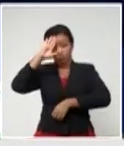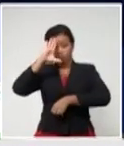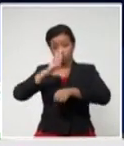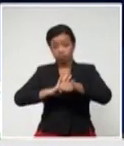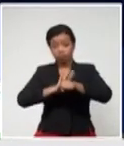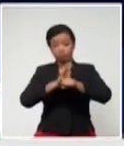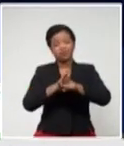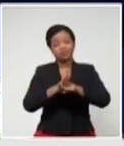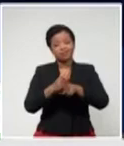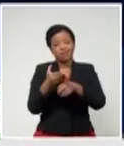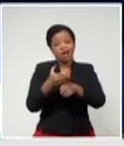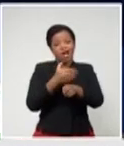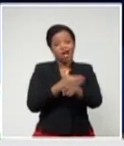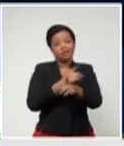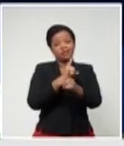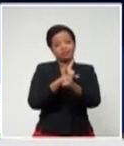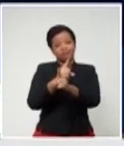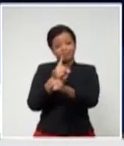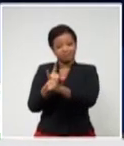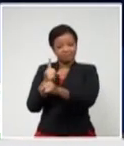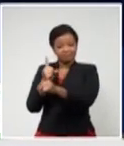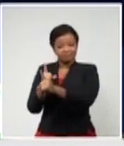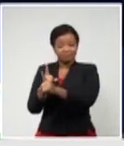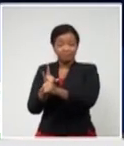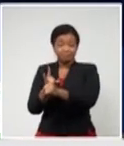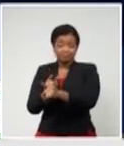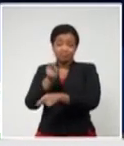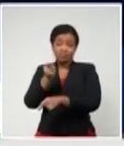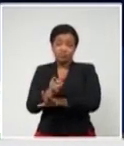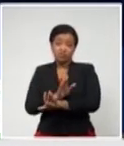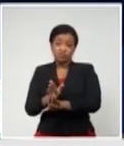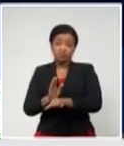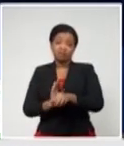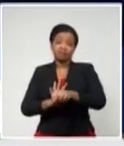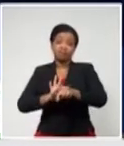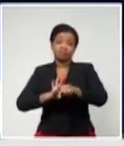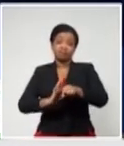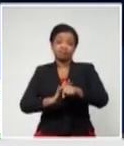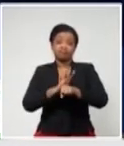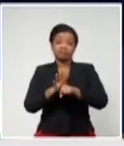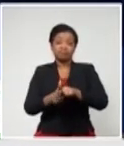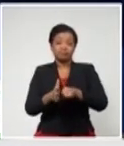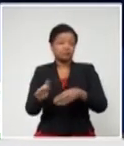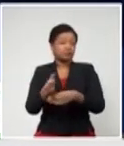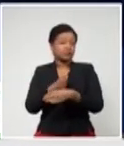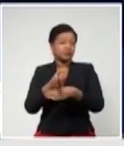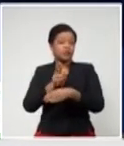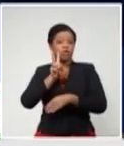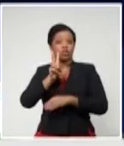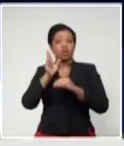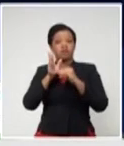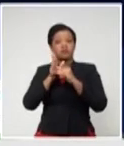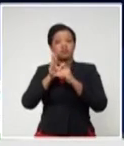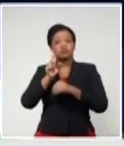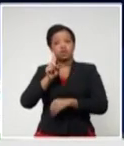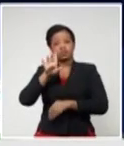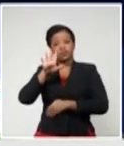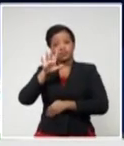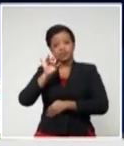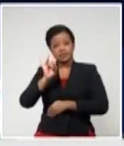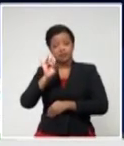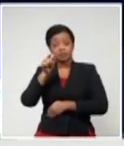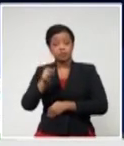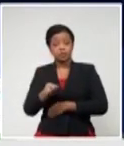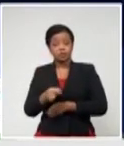2,157 people. I always stress the importance of the risk posed to this group and why it is essential that once